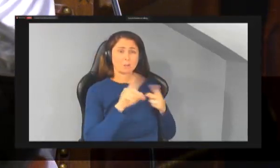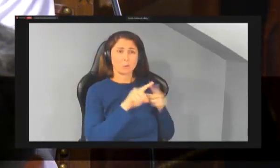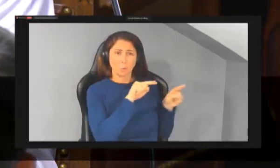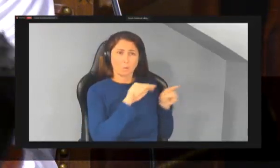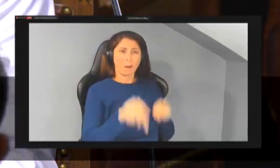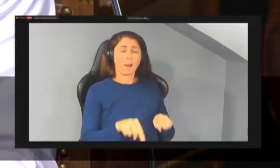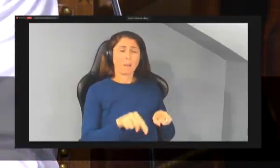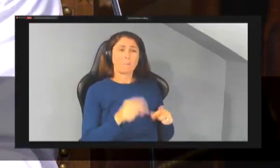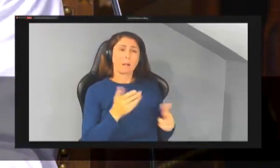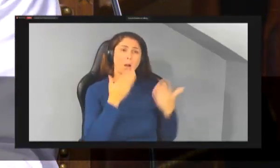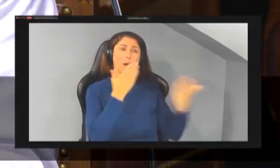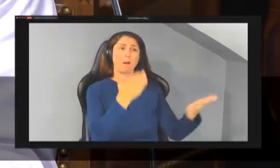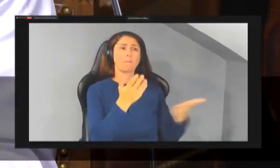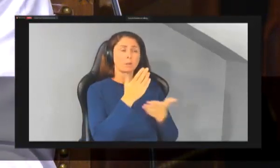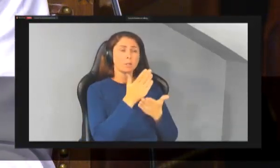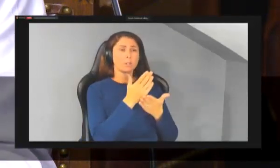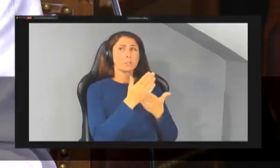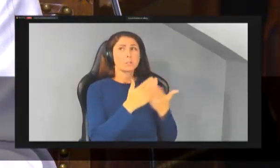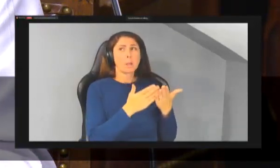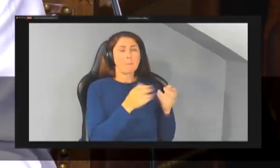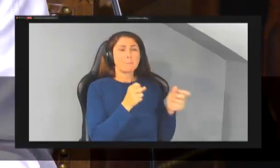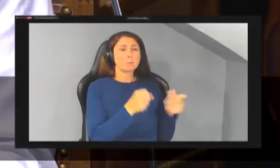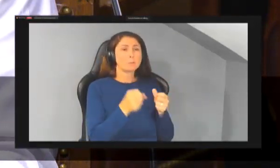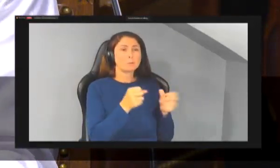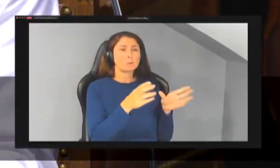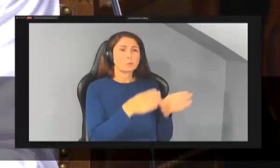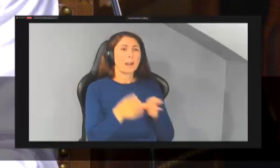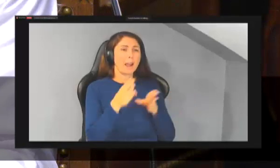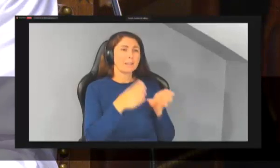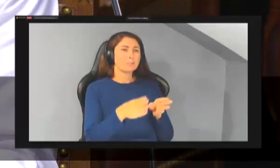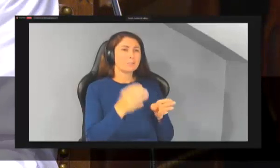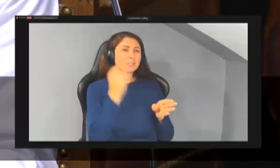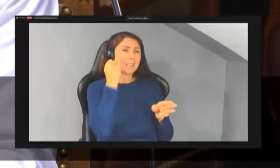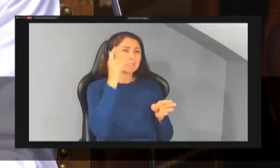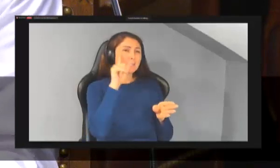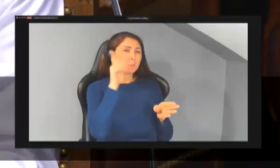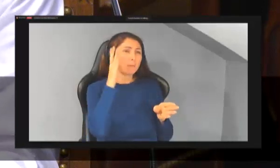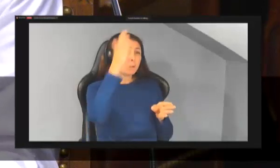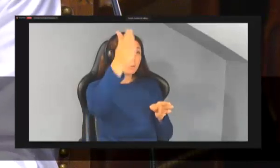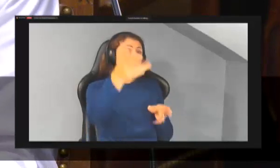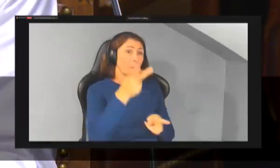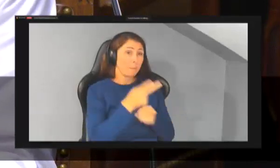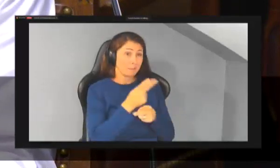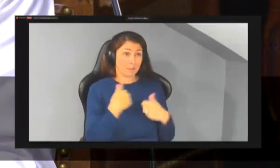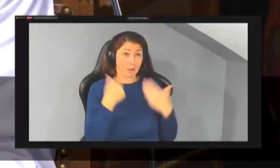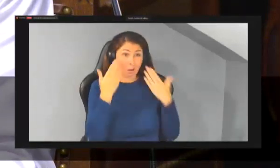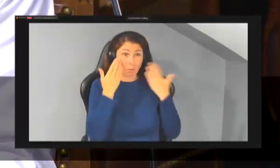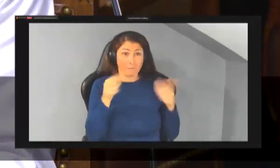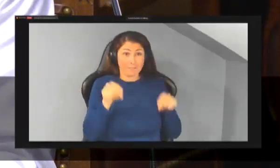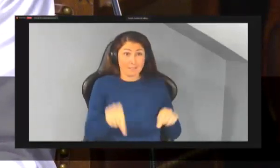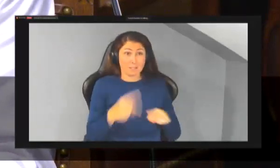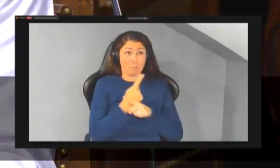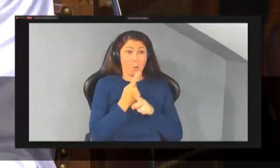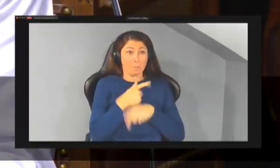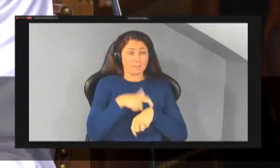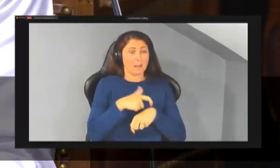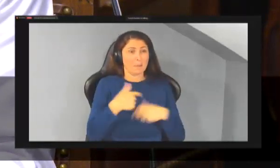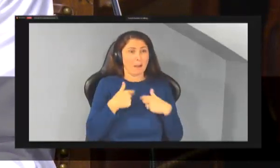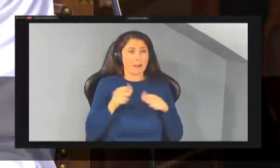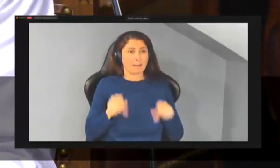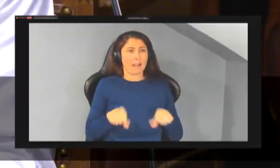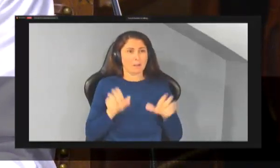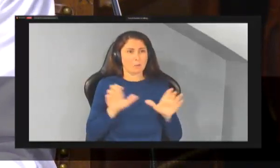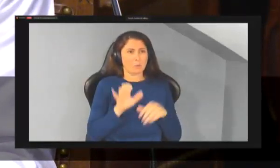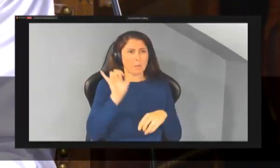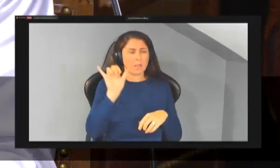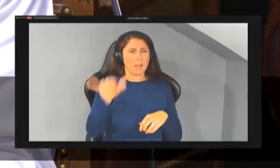some strategies, ideas for future management. I don't know that this is the appropriate time for that. I can do that.